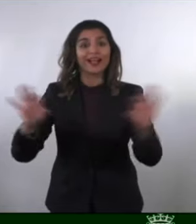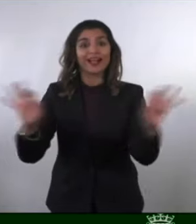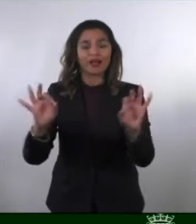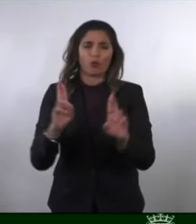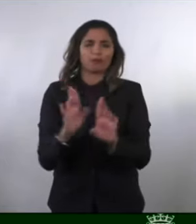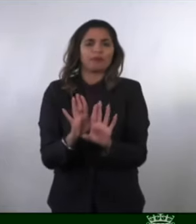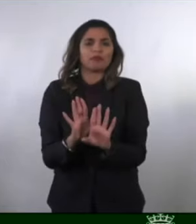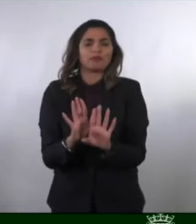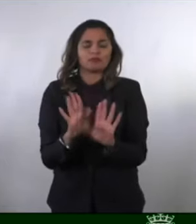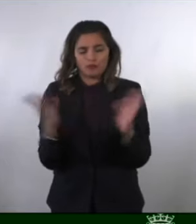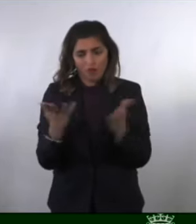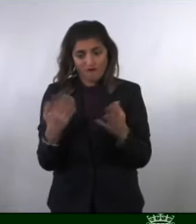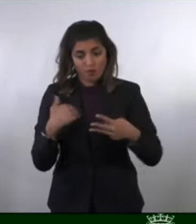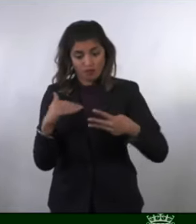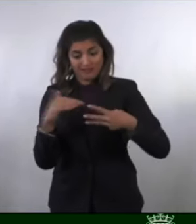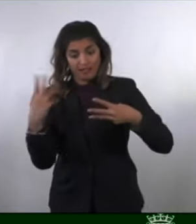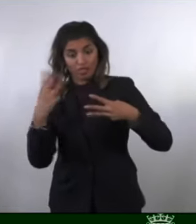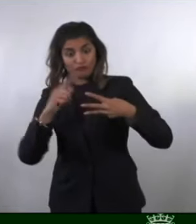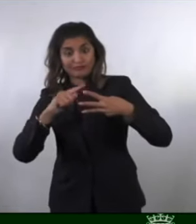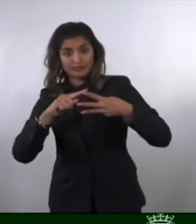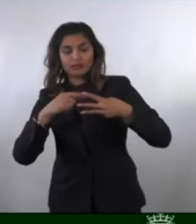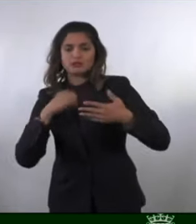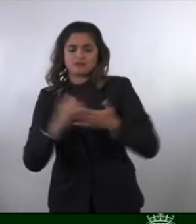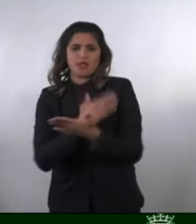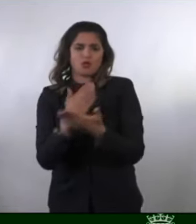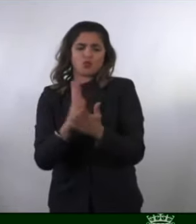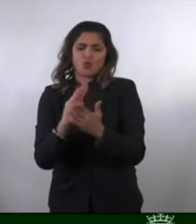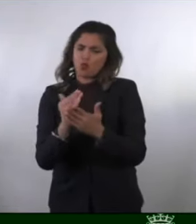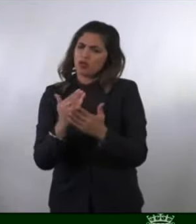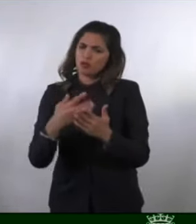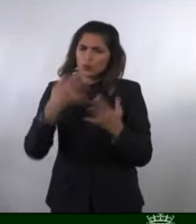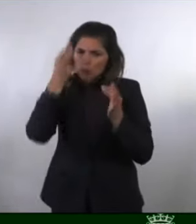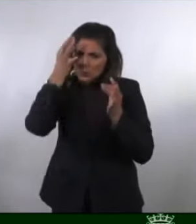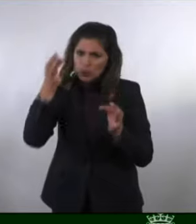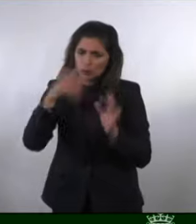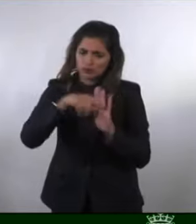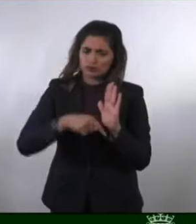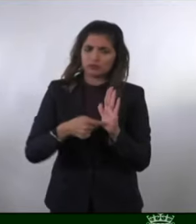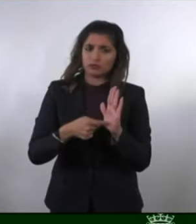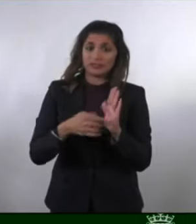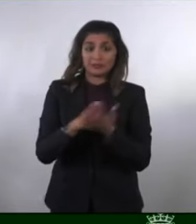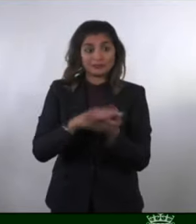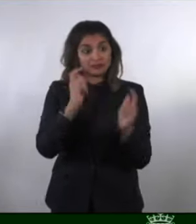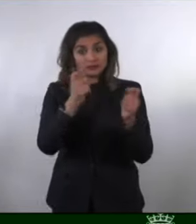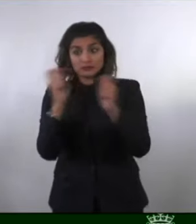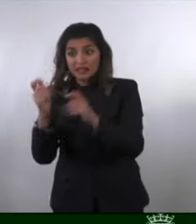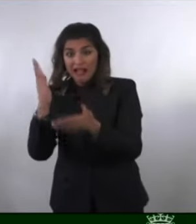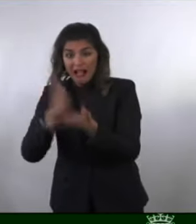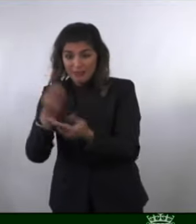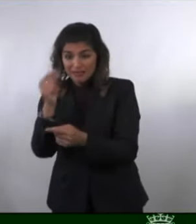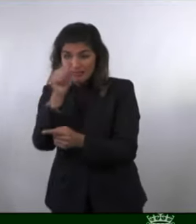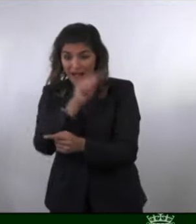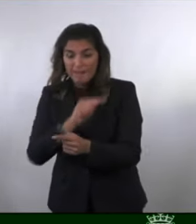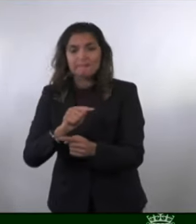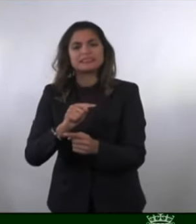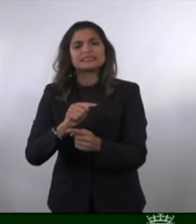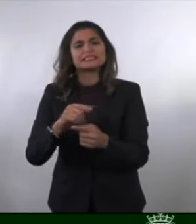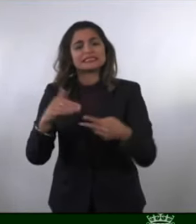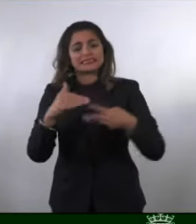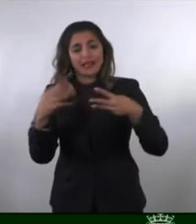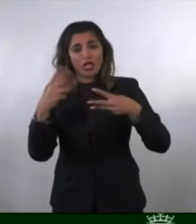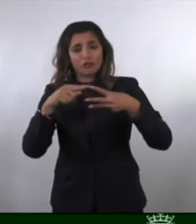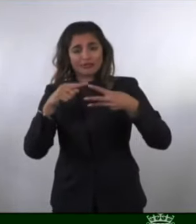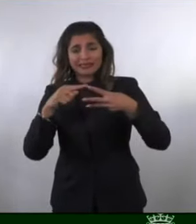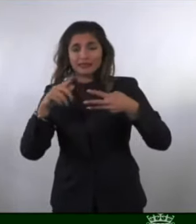the Tier 3 is to ensure that if areas are in Tier 3, we can get the virus coming down as opposed to just flatten at a